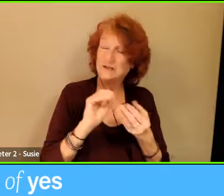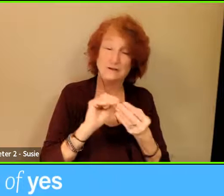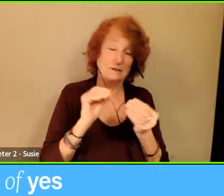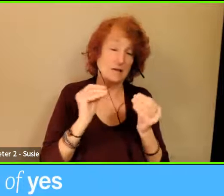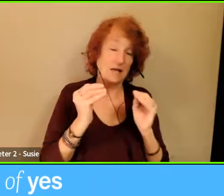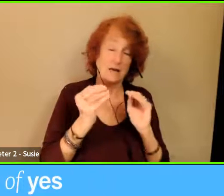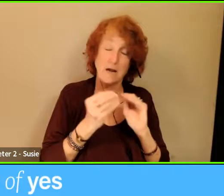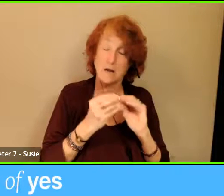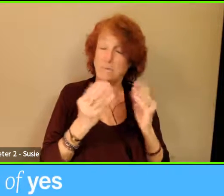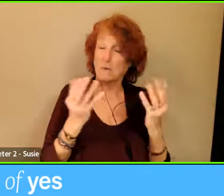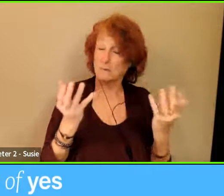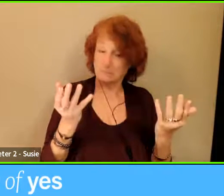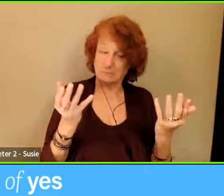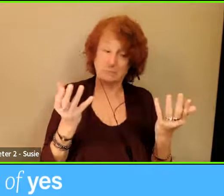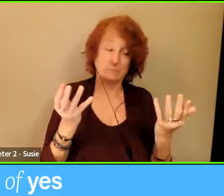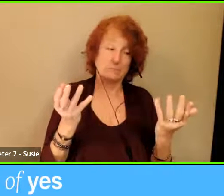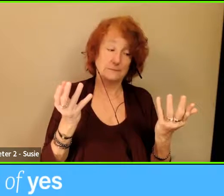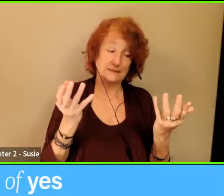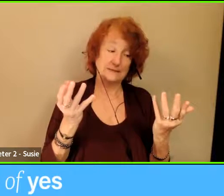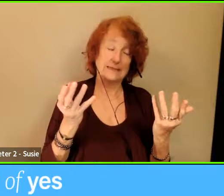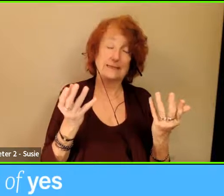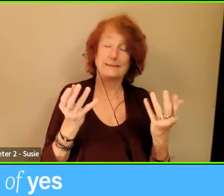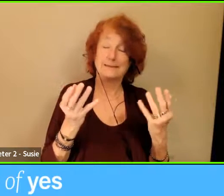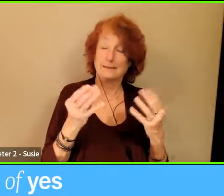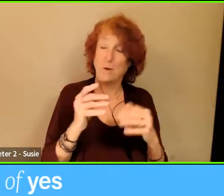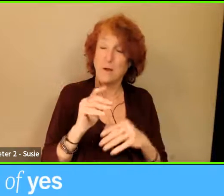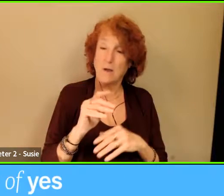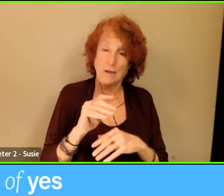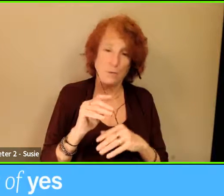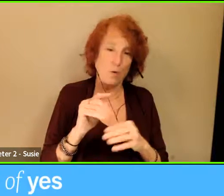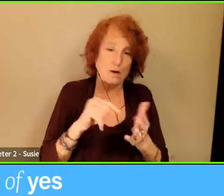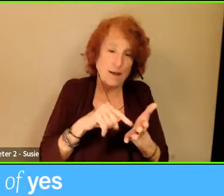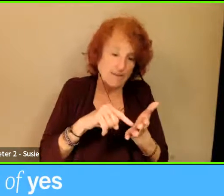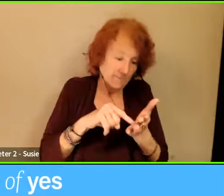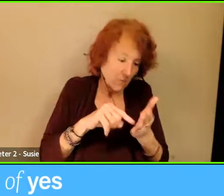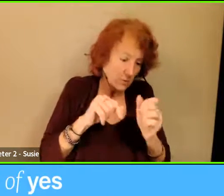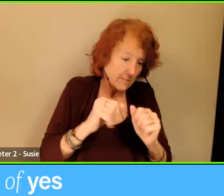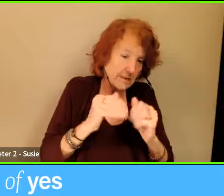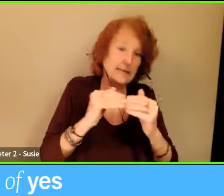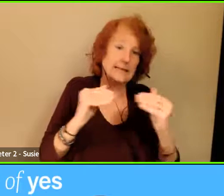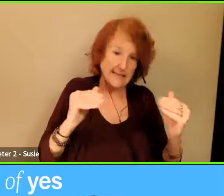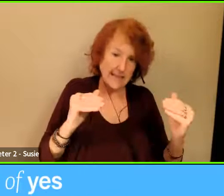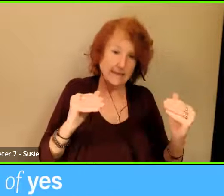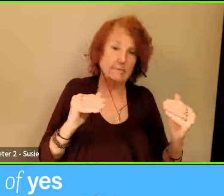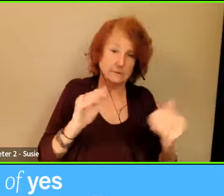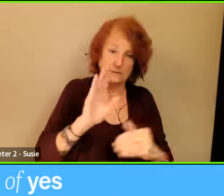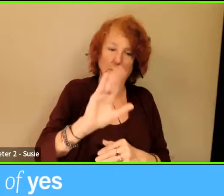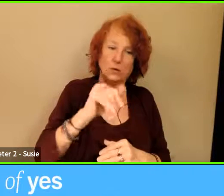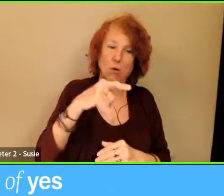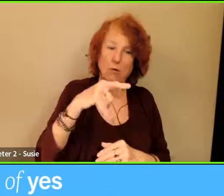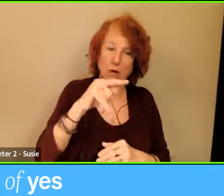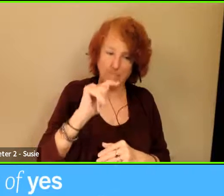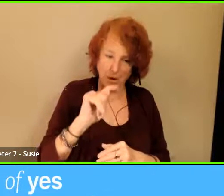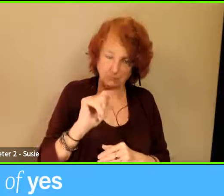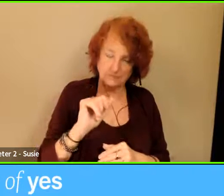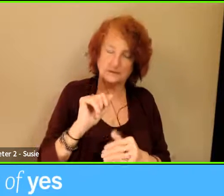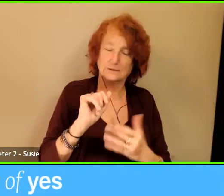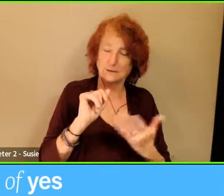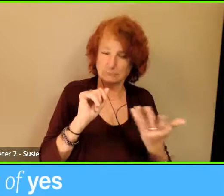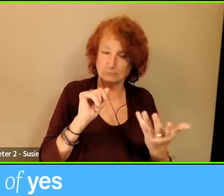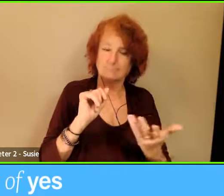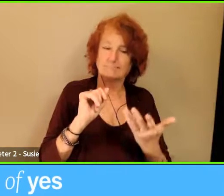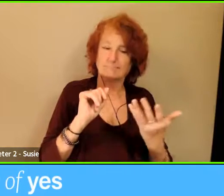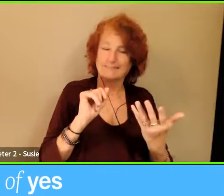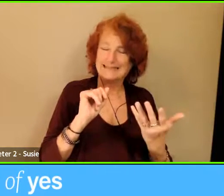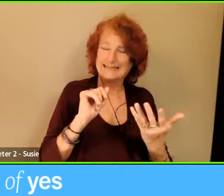that defines, at what affordability levels the apartments that you provide are at. It doesn't